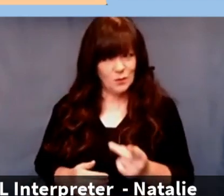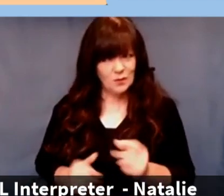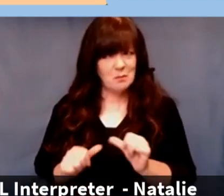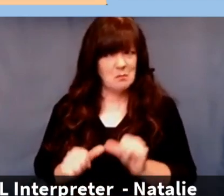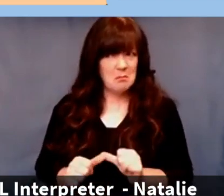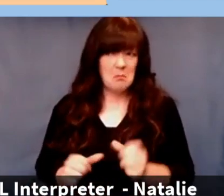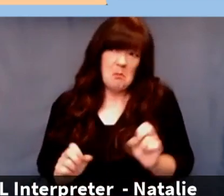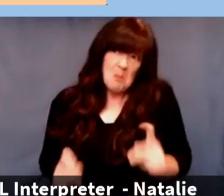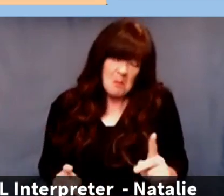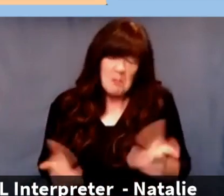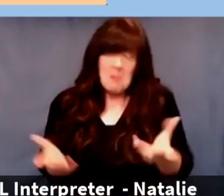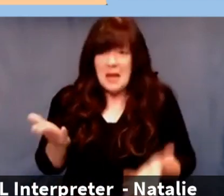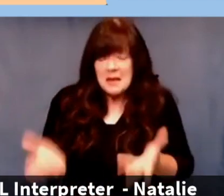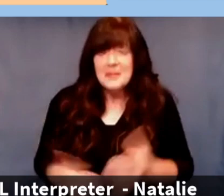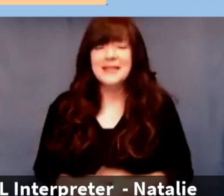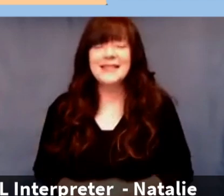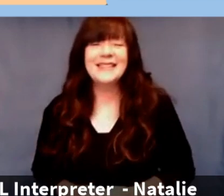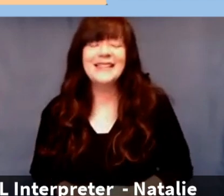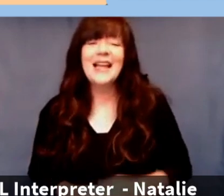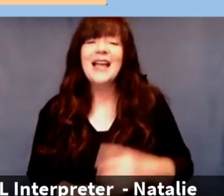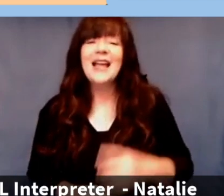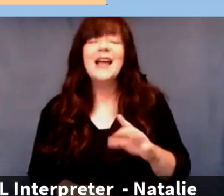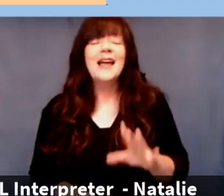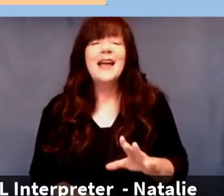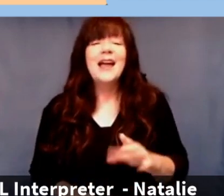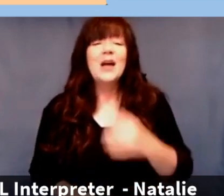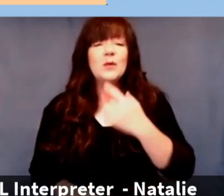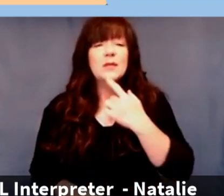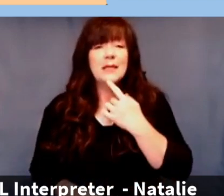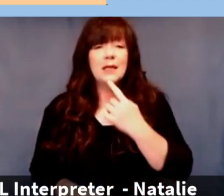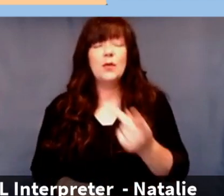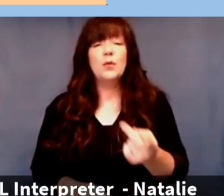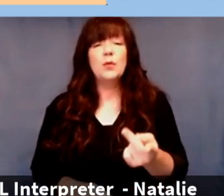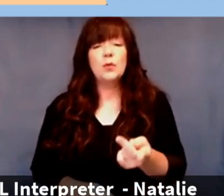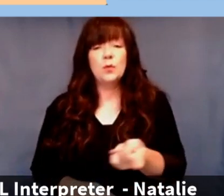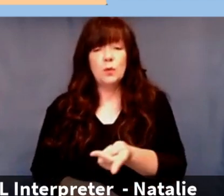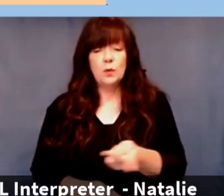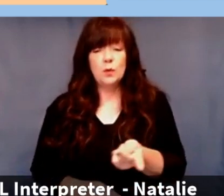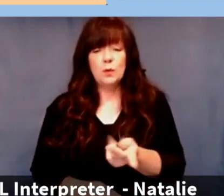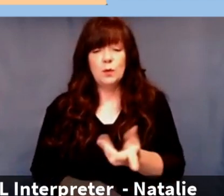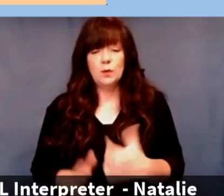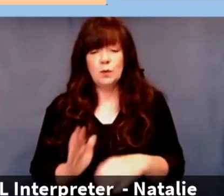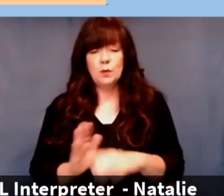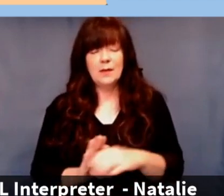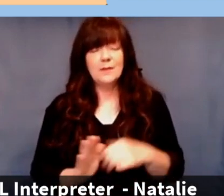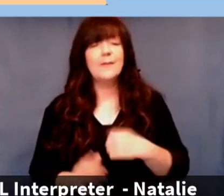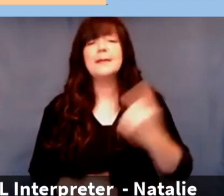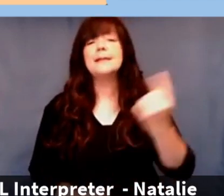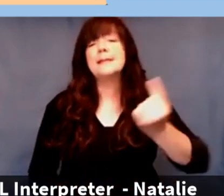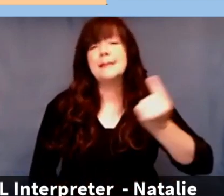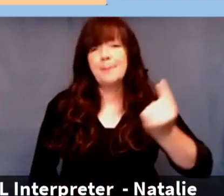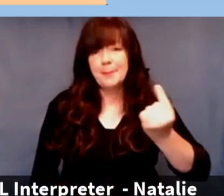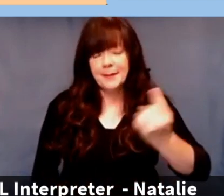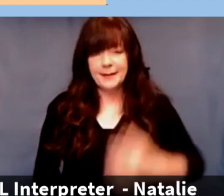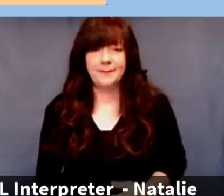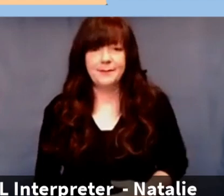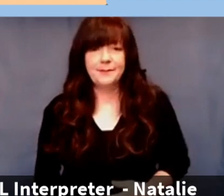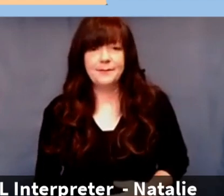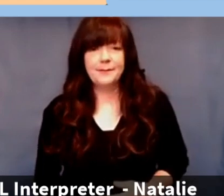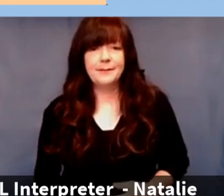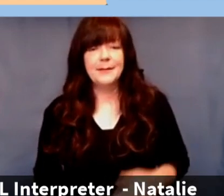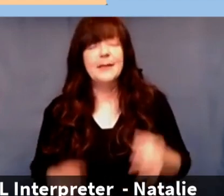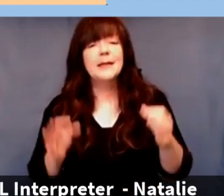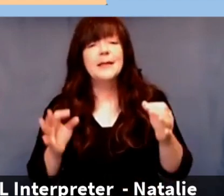maybe. But I will say that they definitely have something. Like, there's definitely,